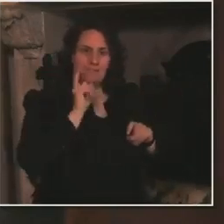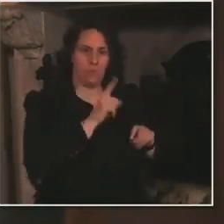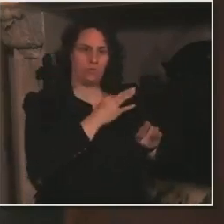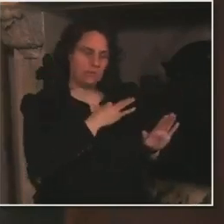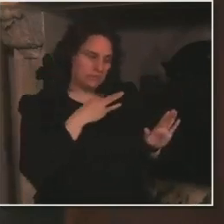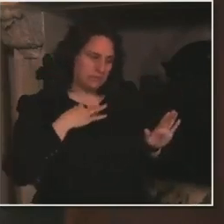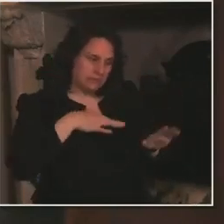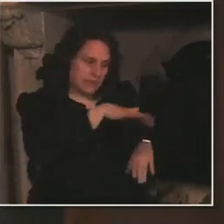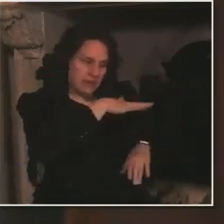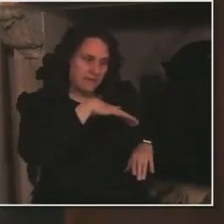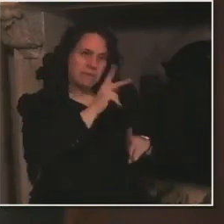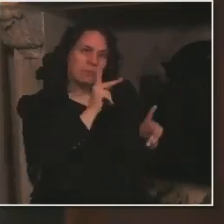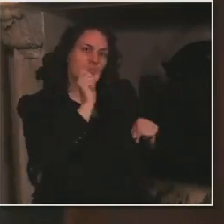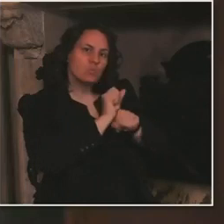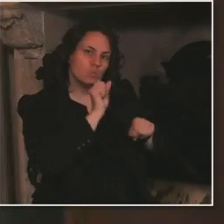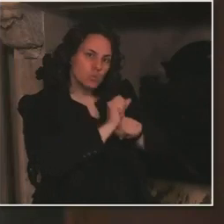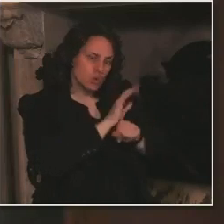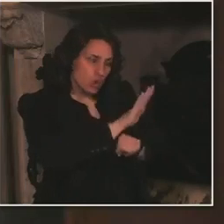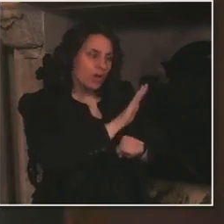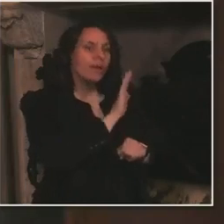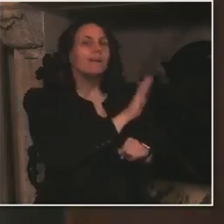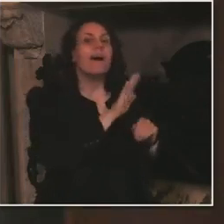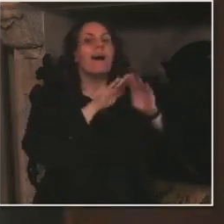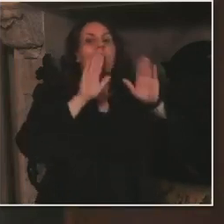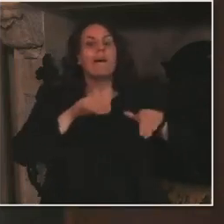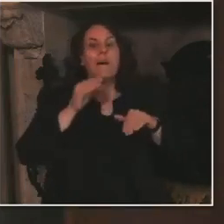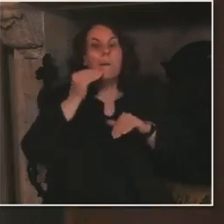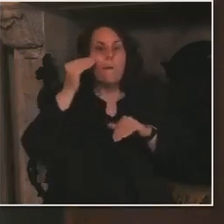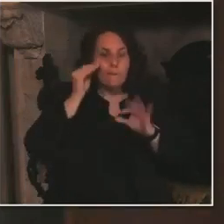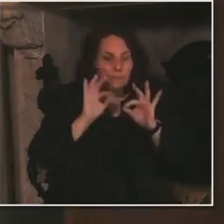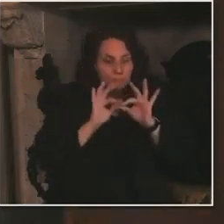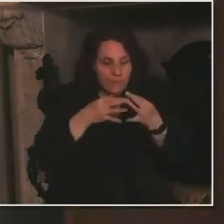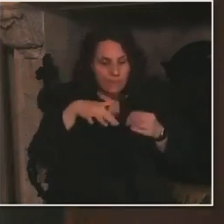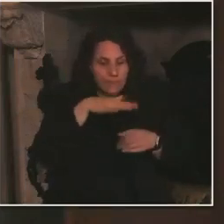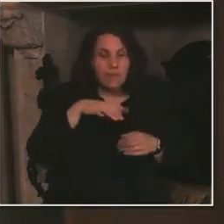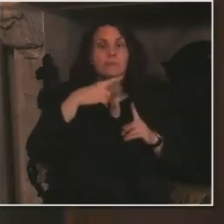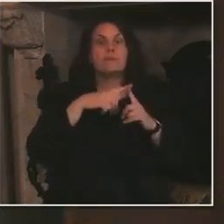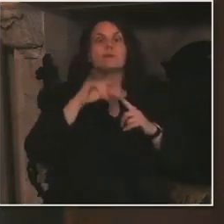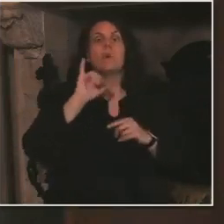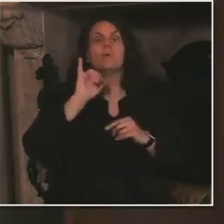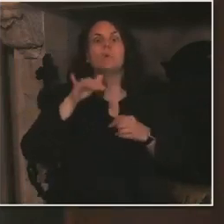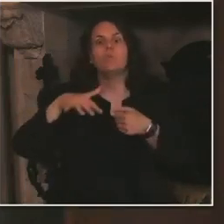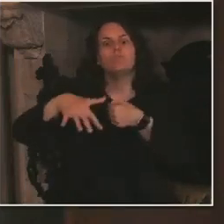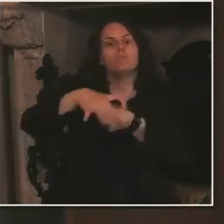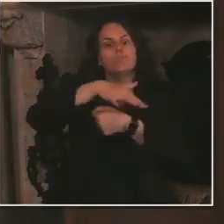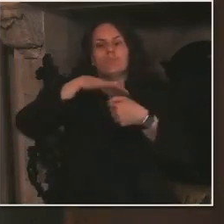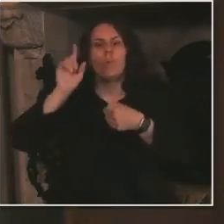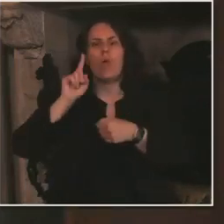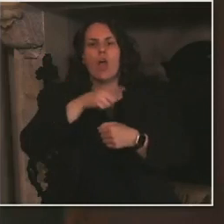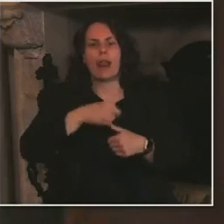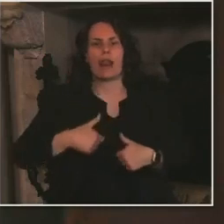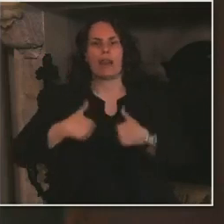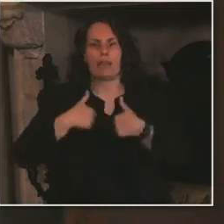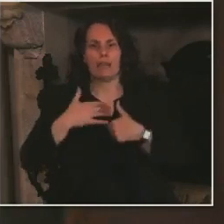then more broadly to communities, to those neighborhoods and census tracts and